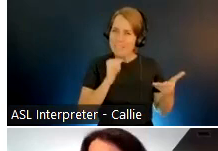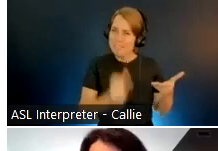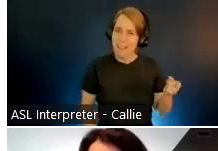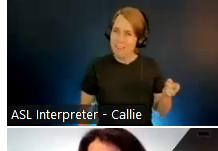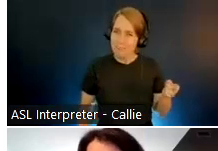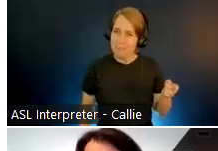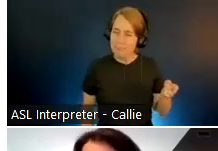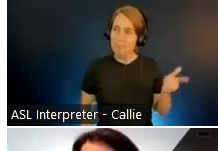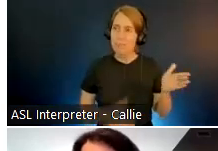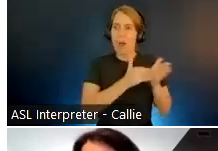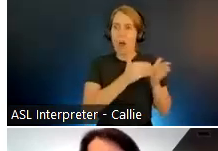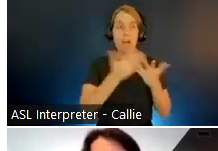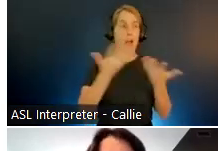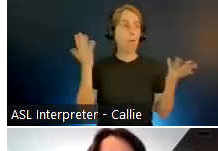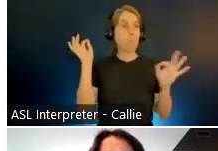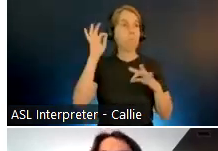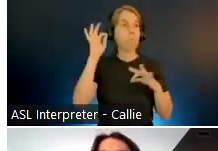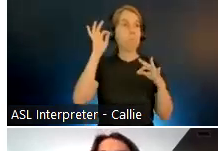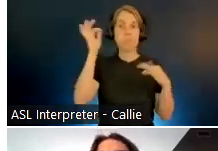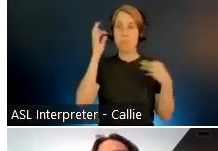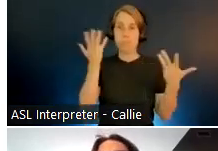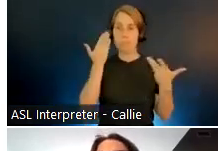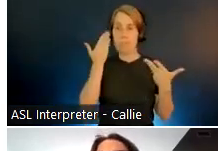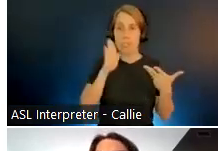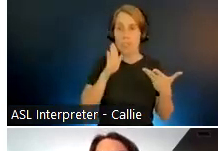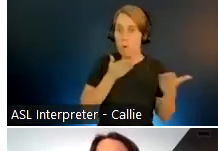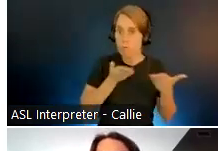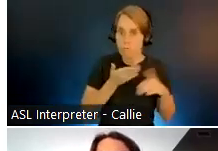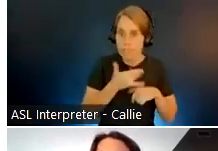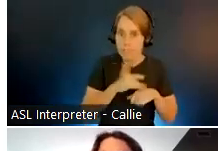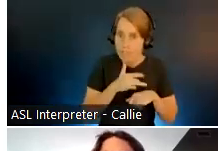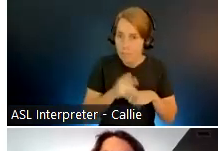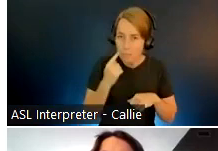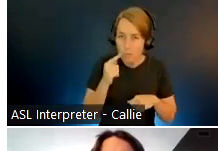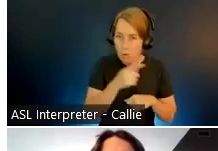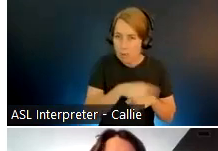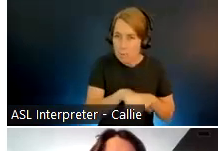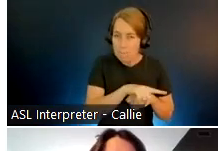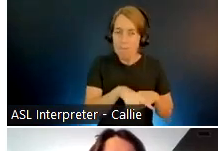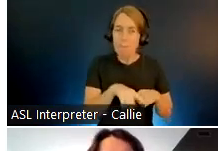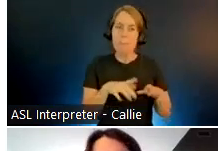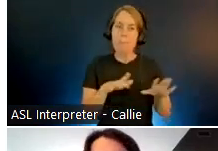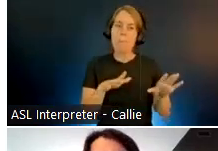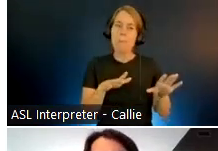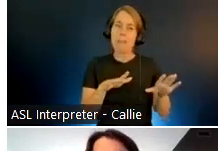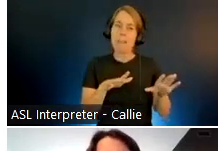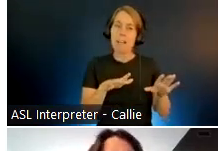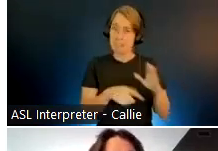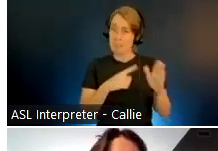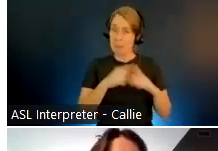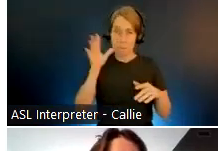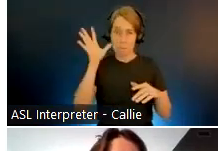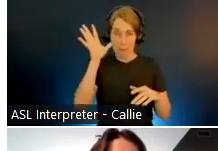not know about services at vocational rehabilitation. And sometimes even the parent or